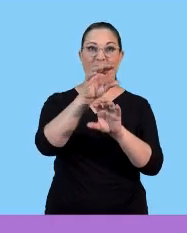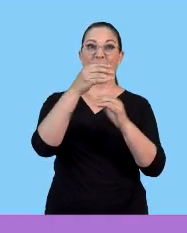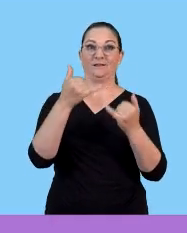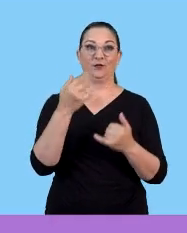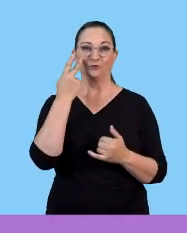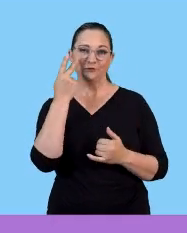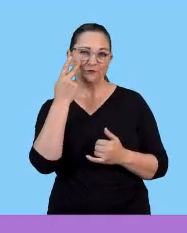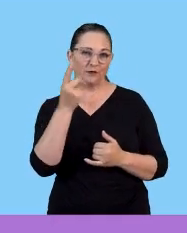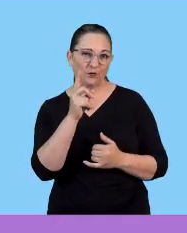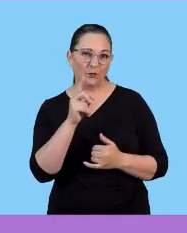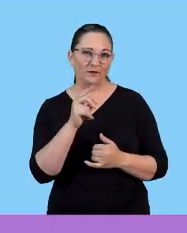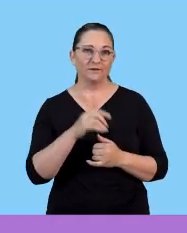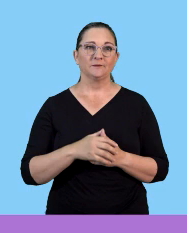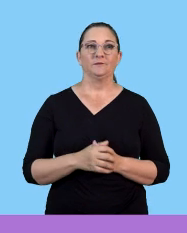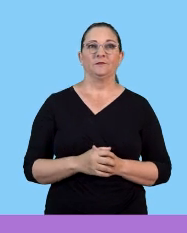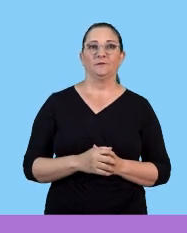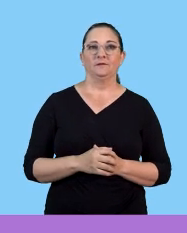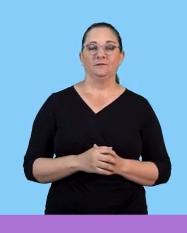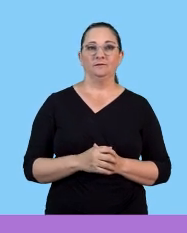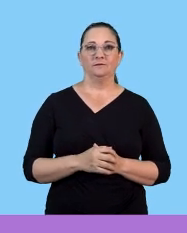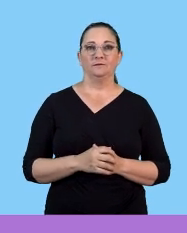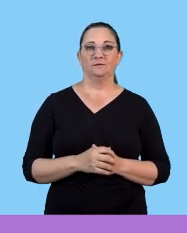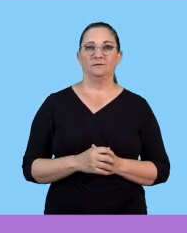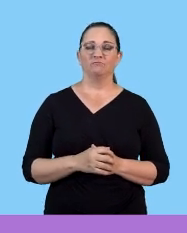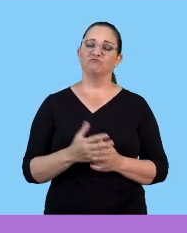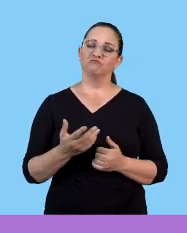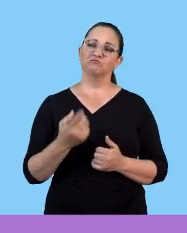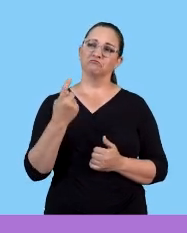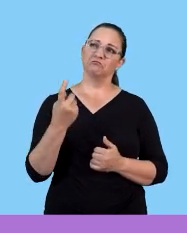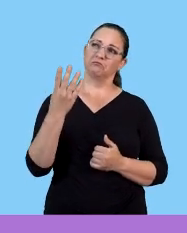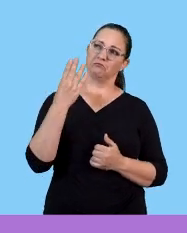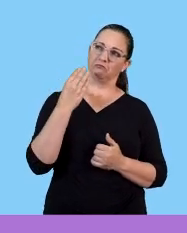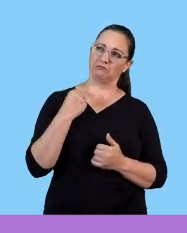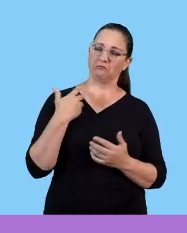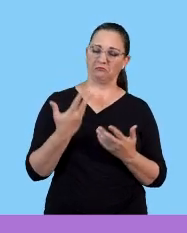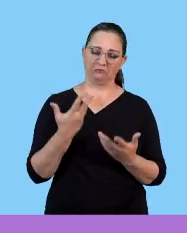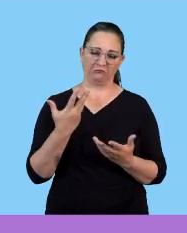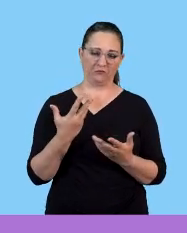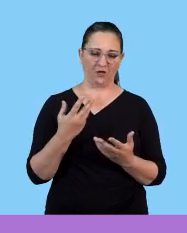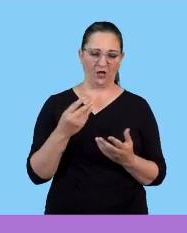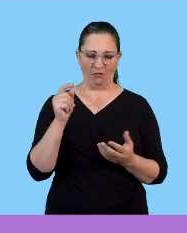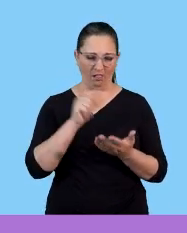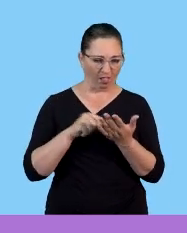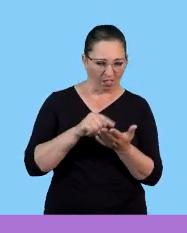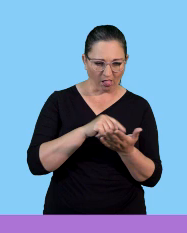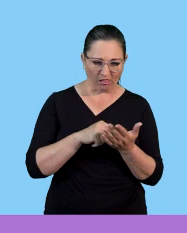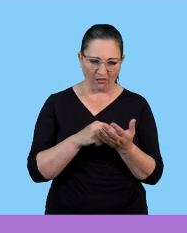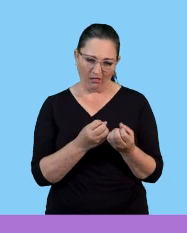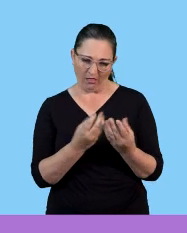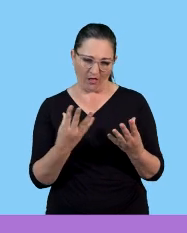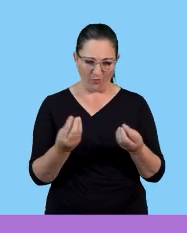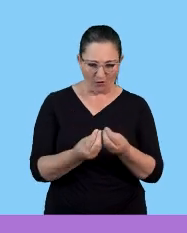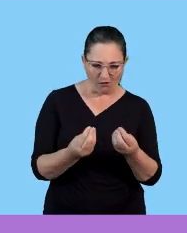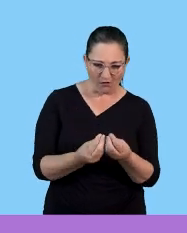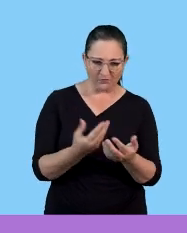lengthwise. Right, let's see what we need to do here. So we often asked to calculate the amount of an object that